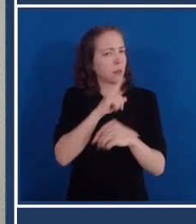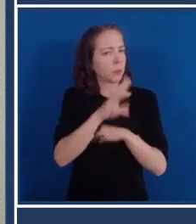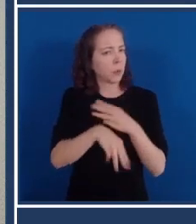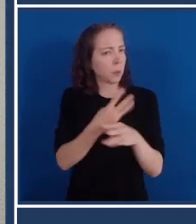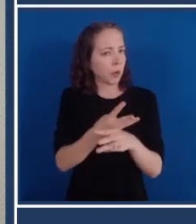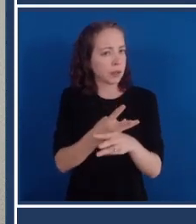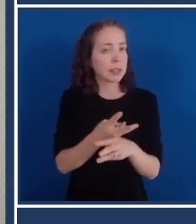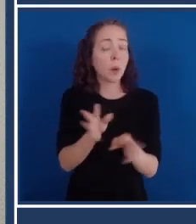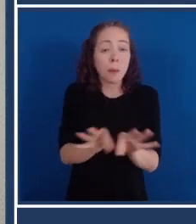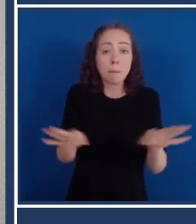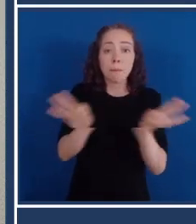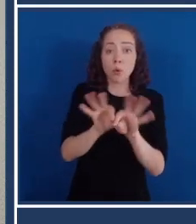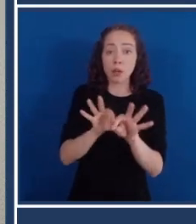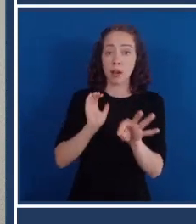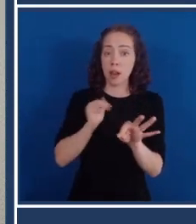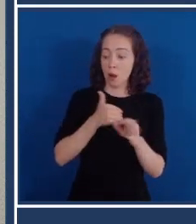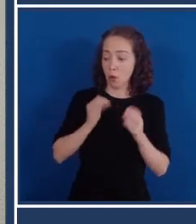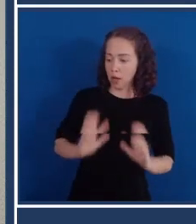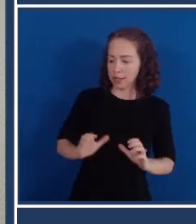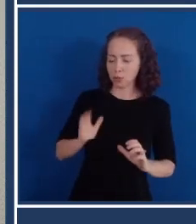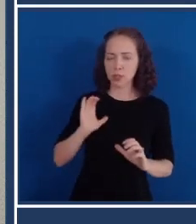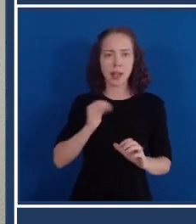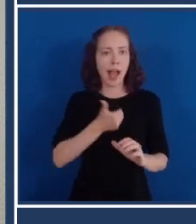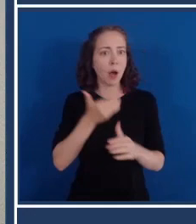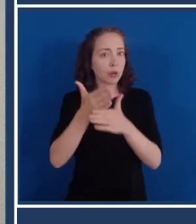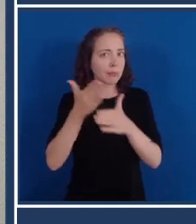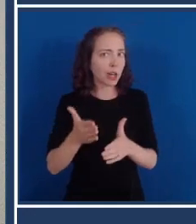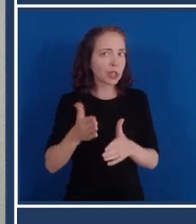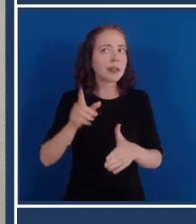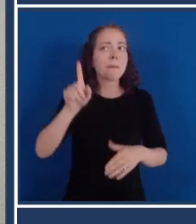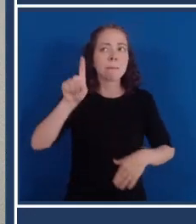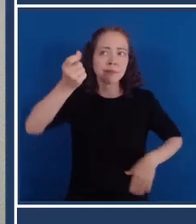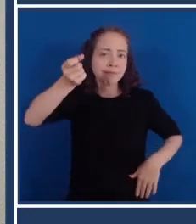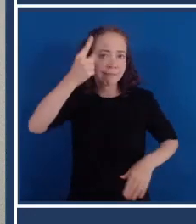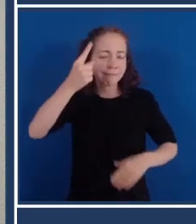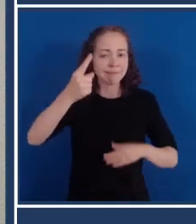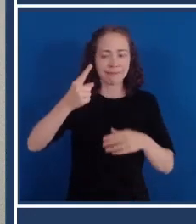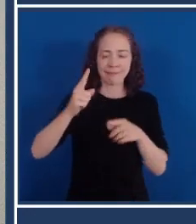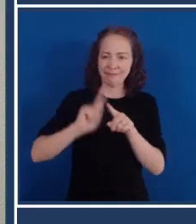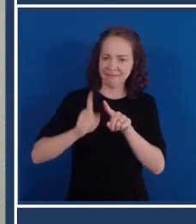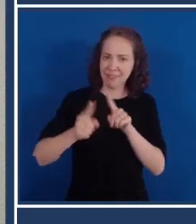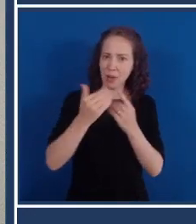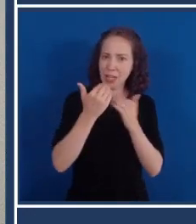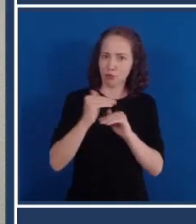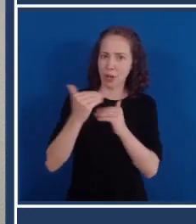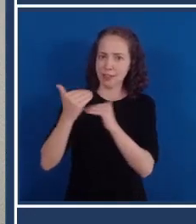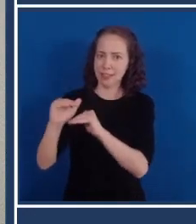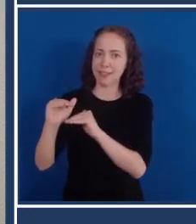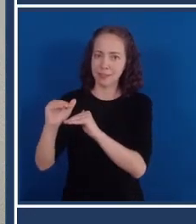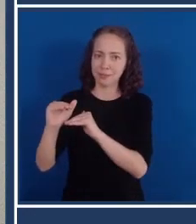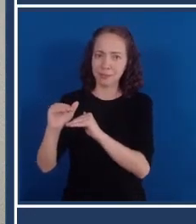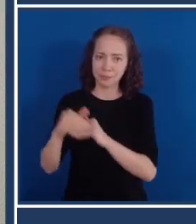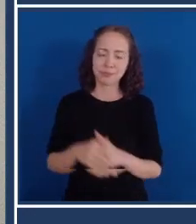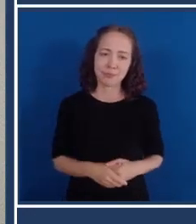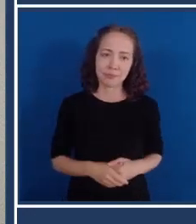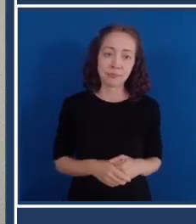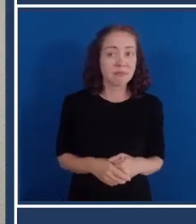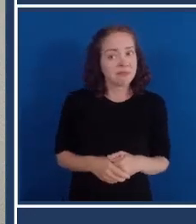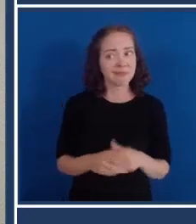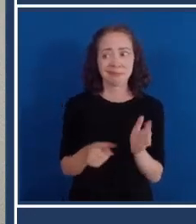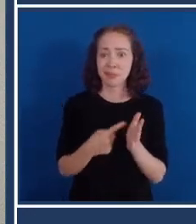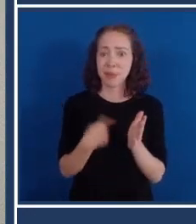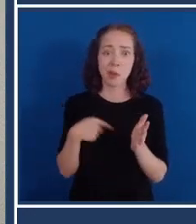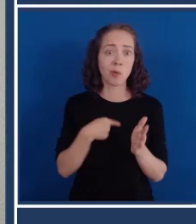our partners understand those constraints as they're deploying our technologies. And sometimes we just have to experiment.